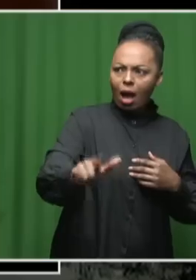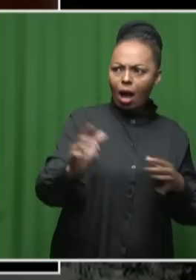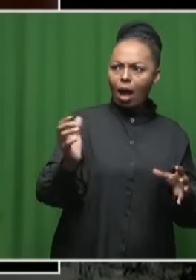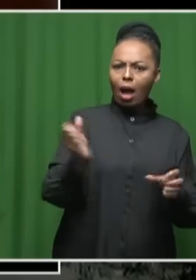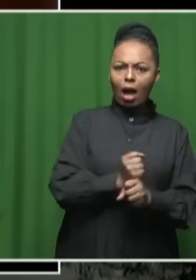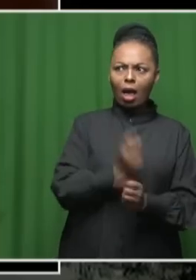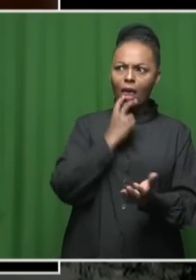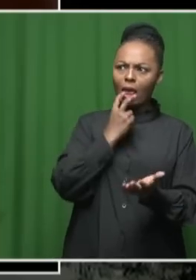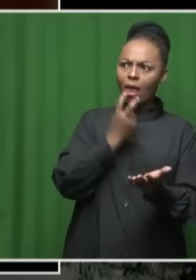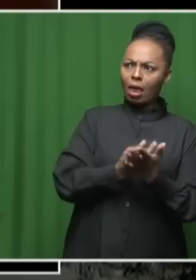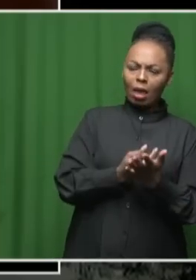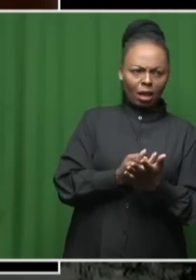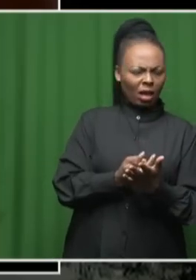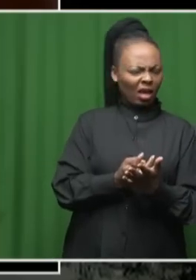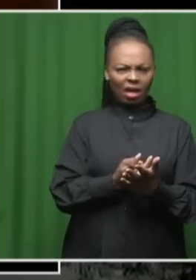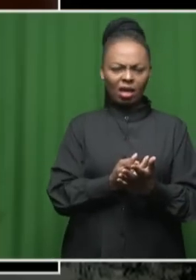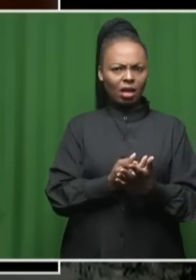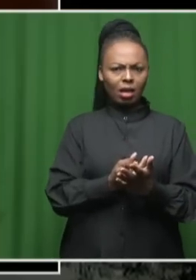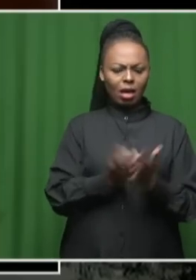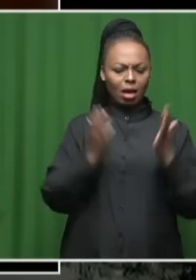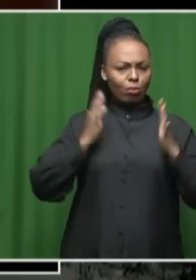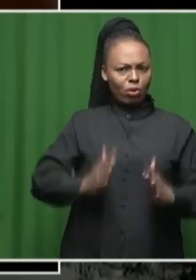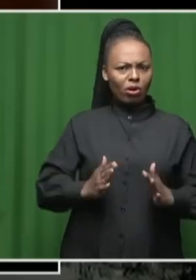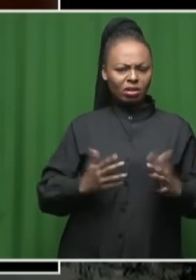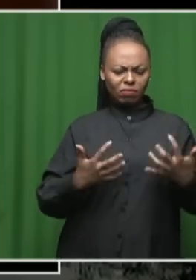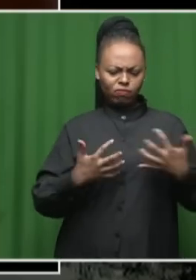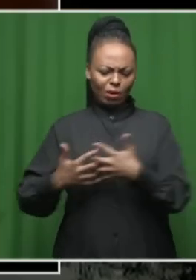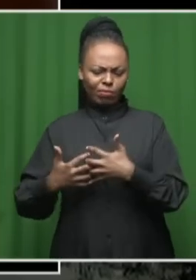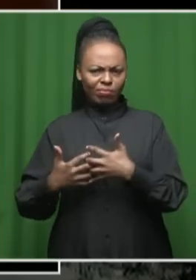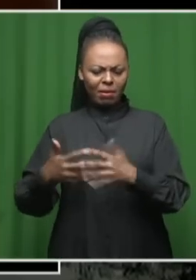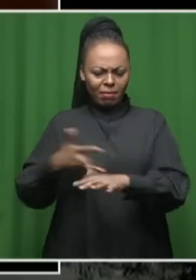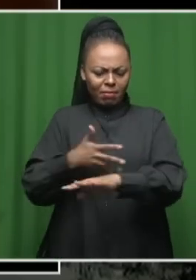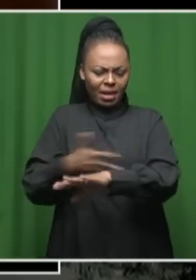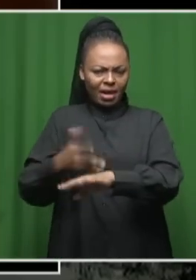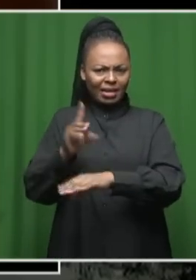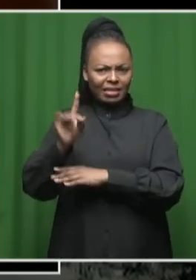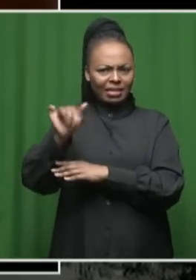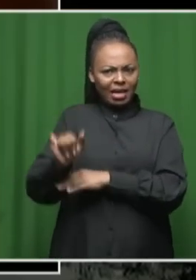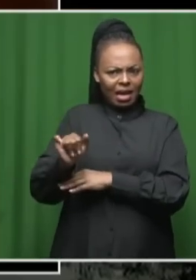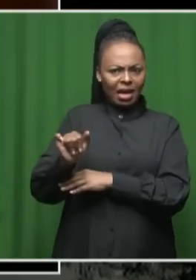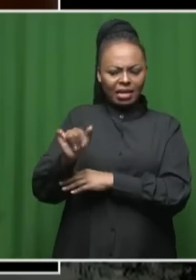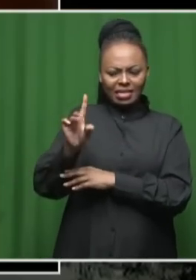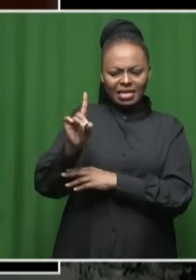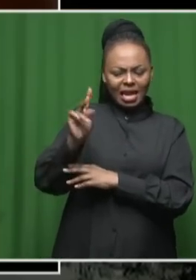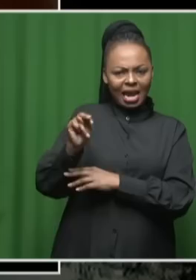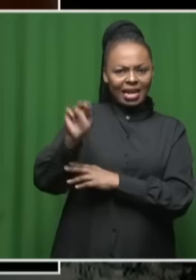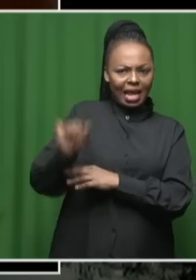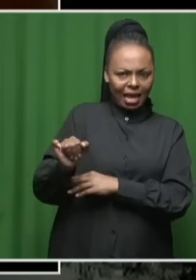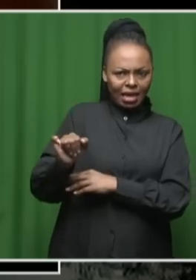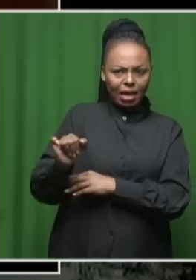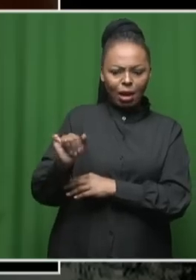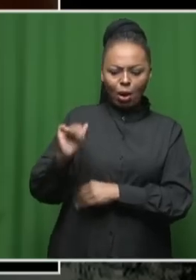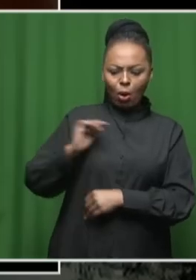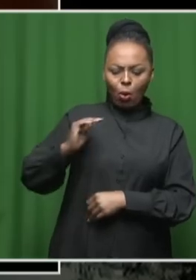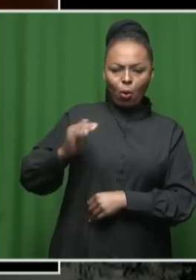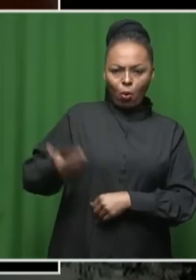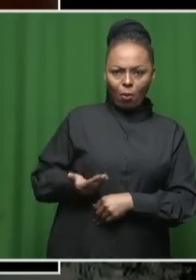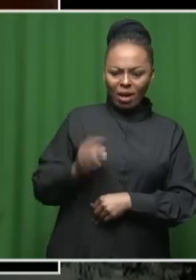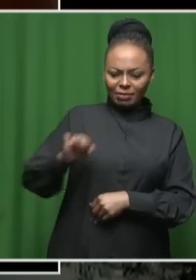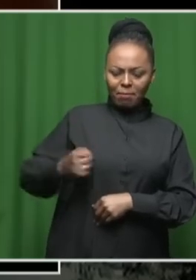through DNA did not match that of the markers on the woman who claimed to be Thabo Bester's